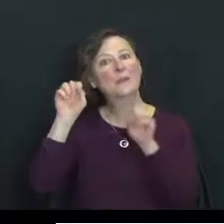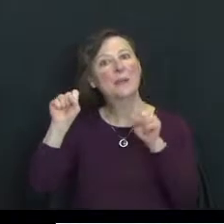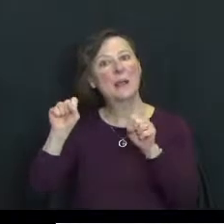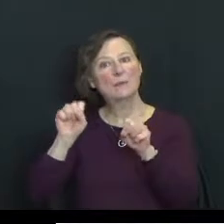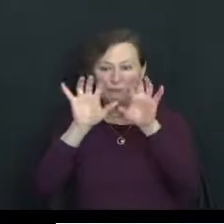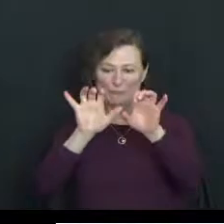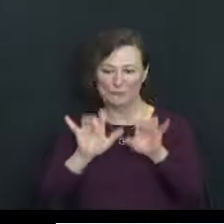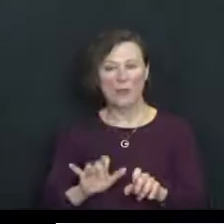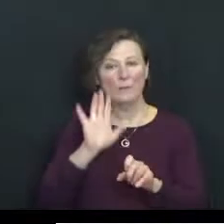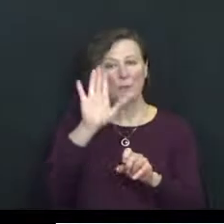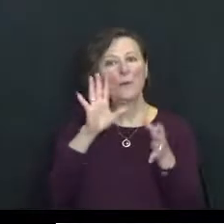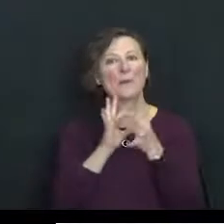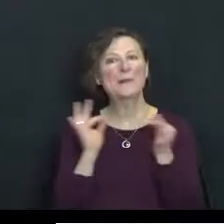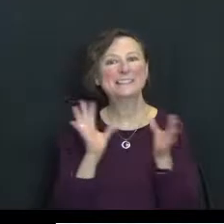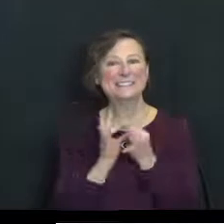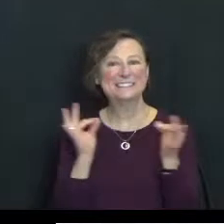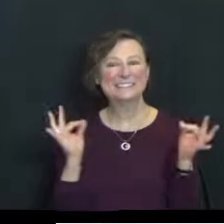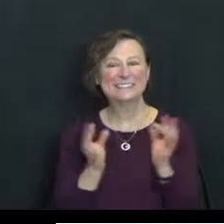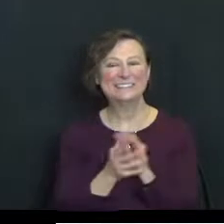write your message.